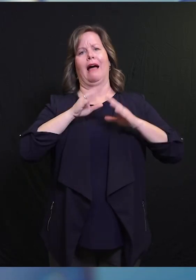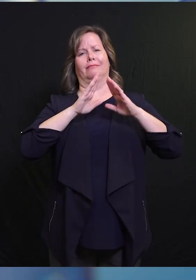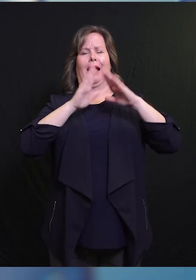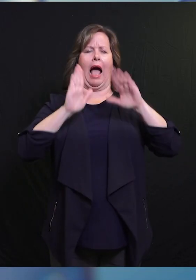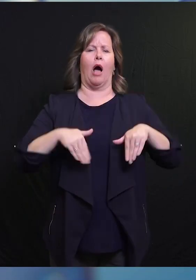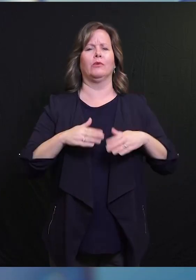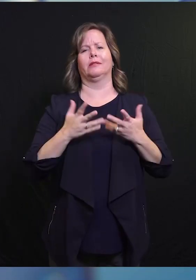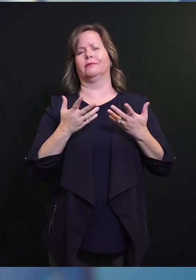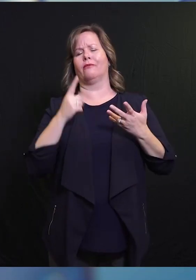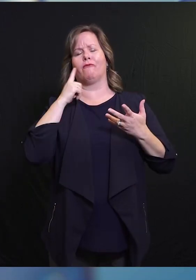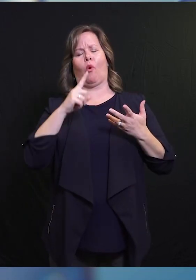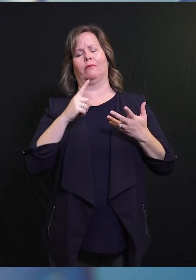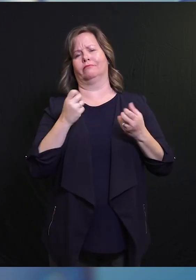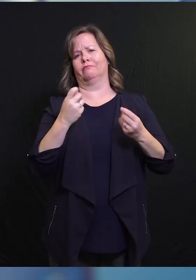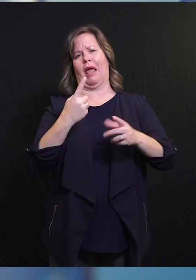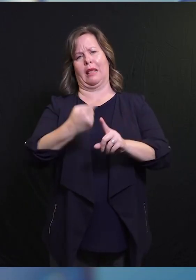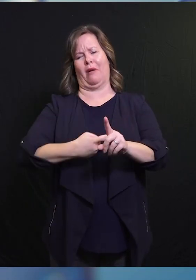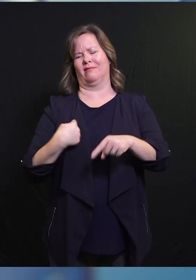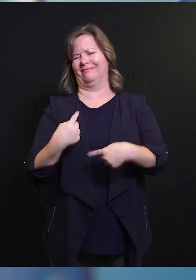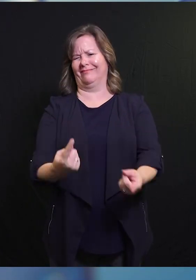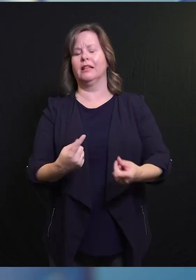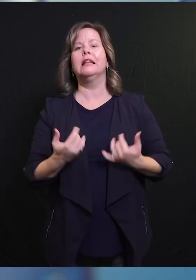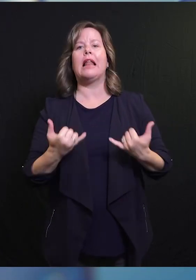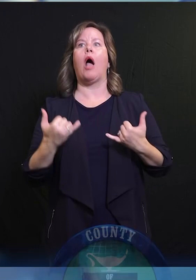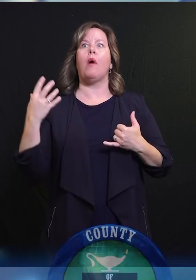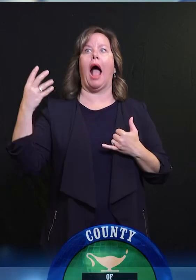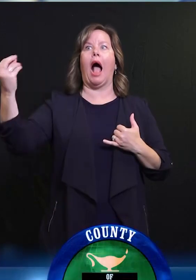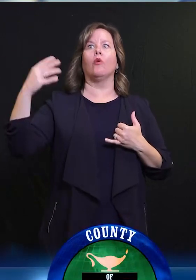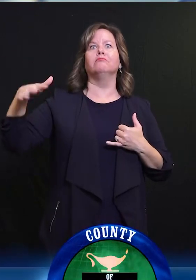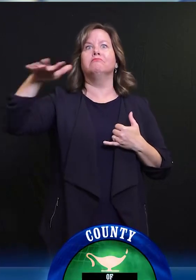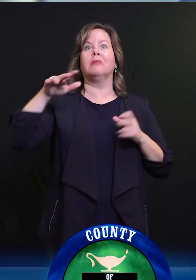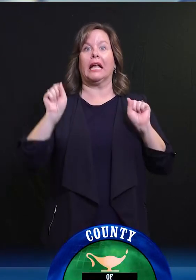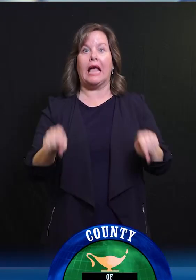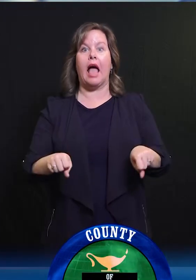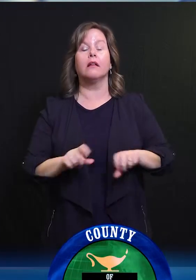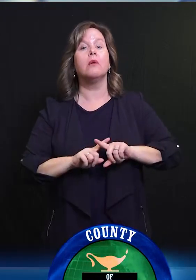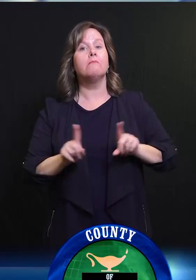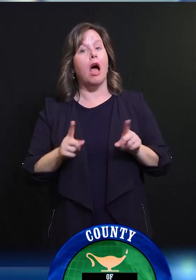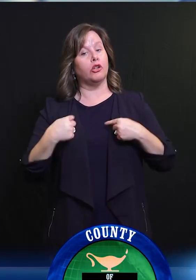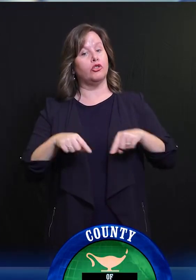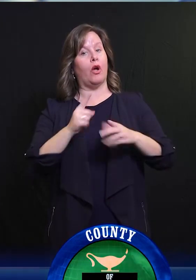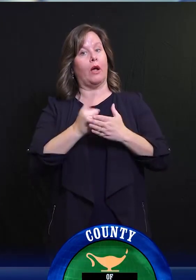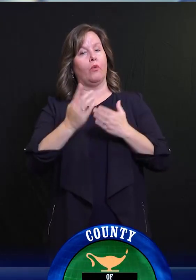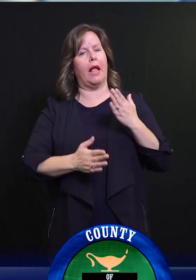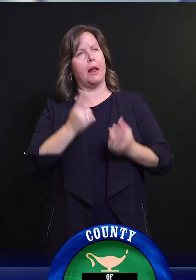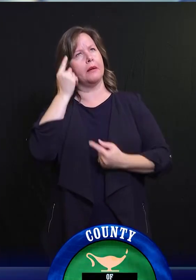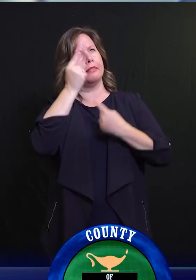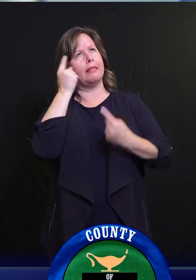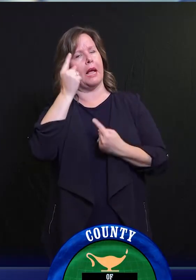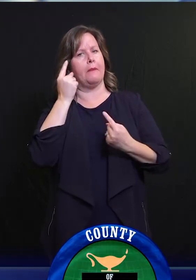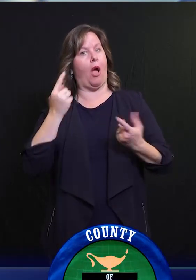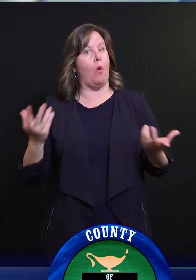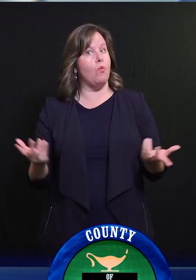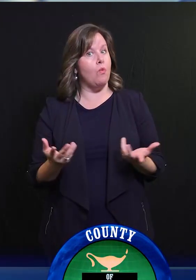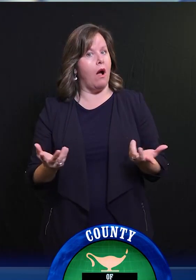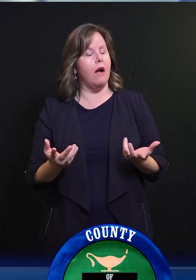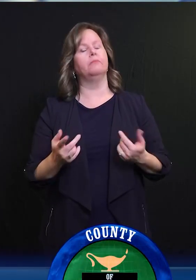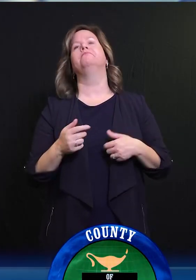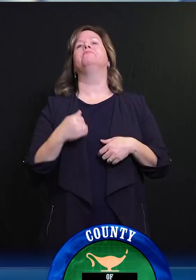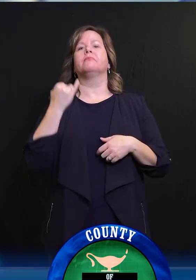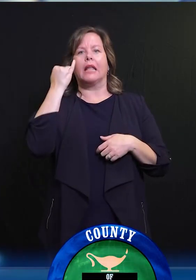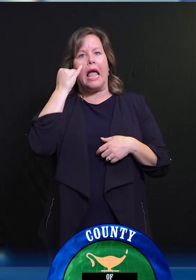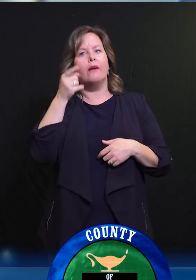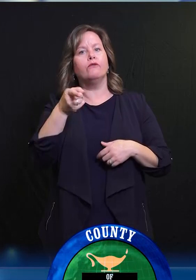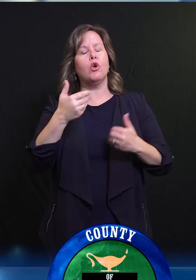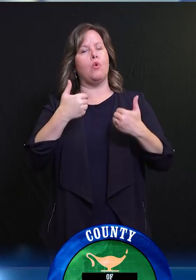past couple of months. But as you're grilling, some things to think about. First of all, you should still, and if you have some people over, we